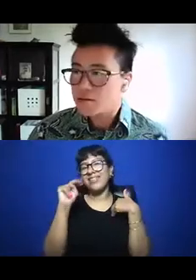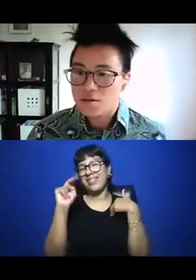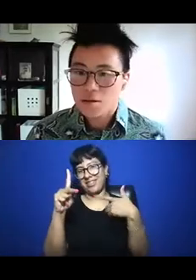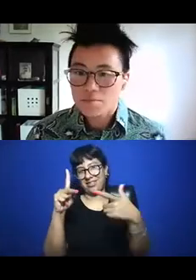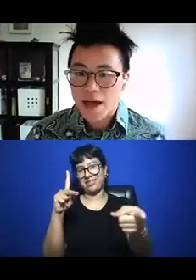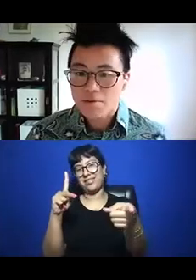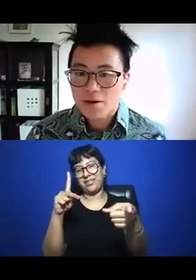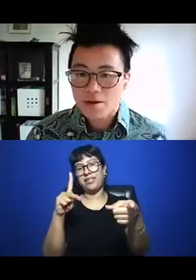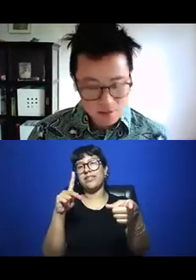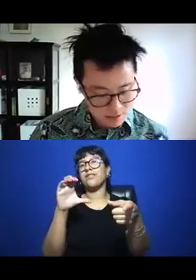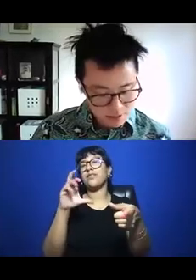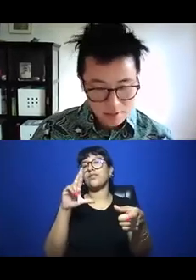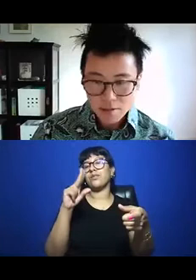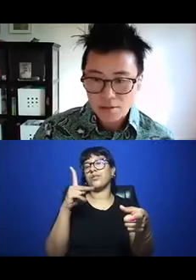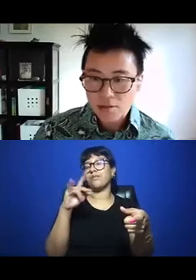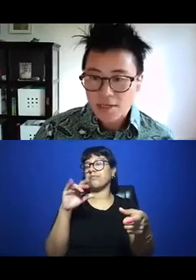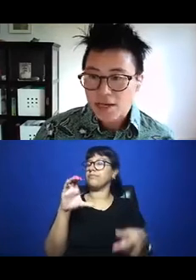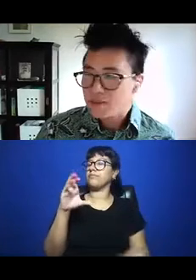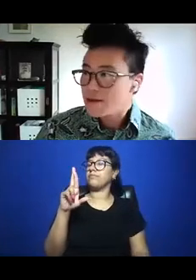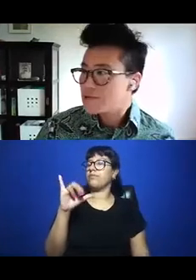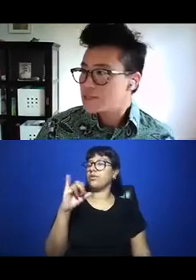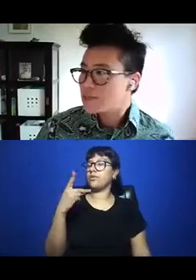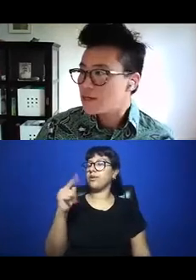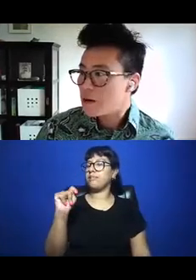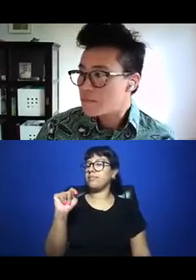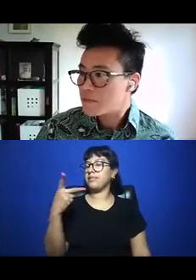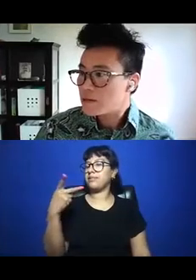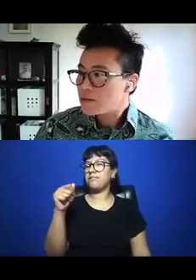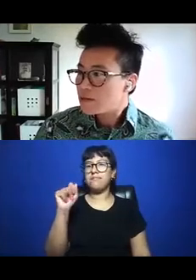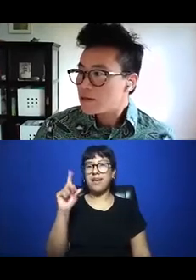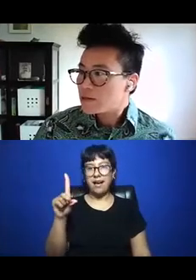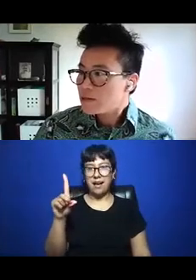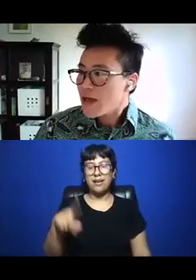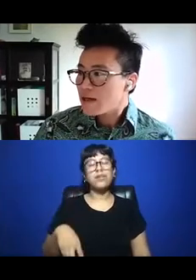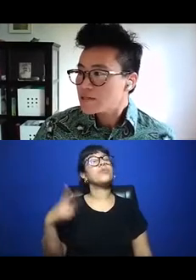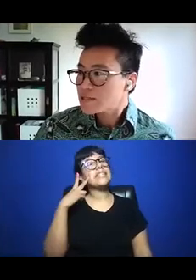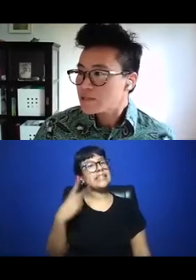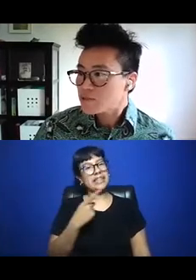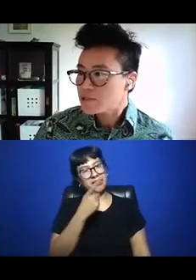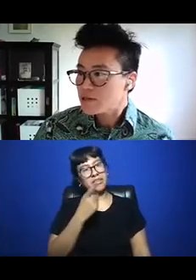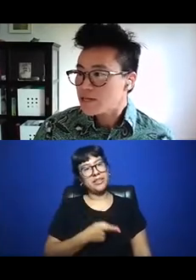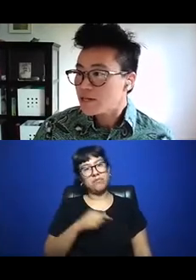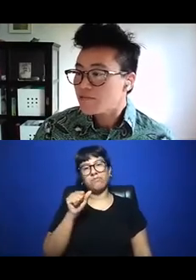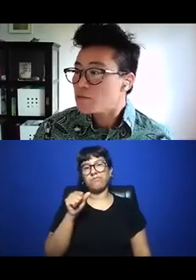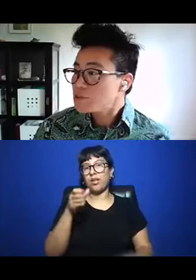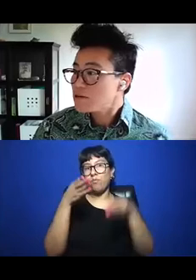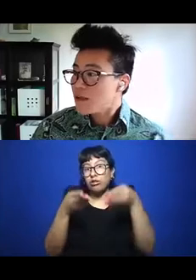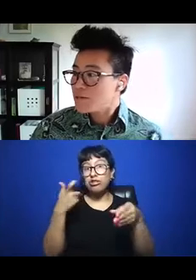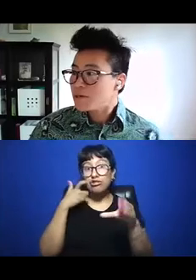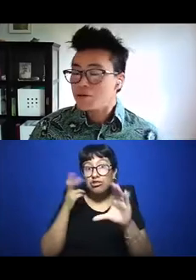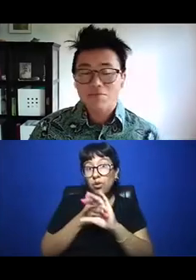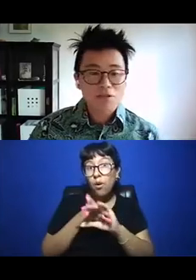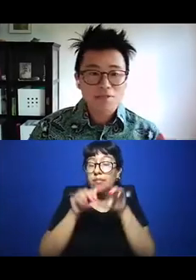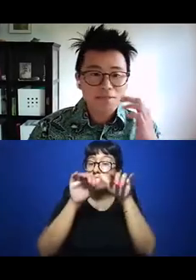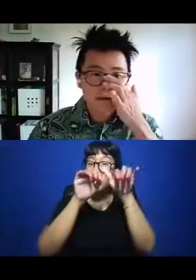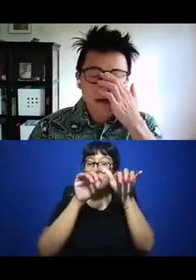the CryptPad one. You can get in there and see, yeah, this person jumped in, and if you start